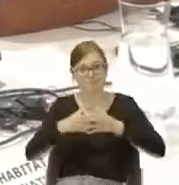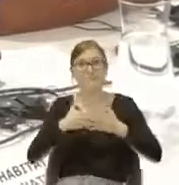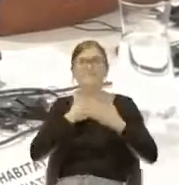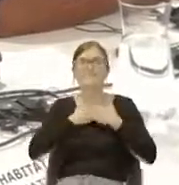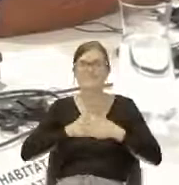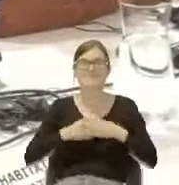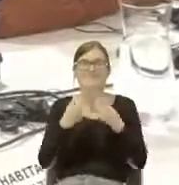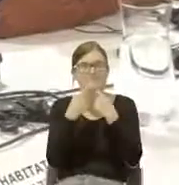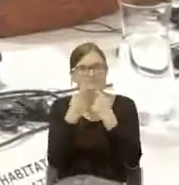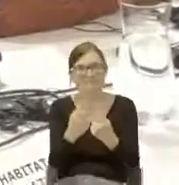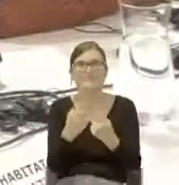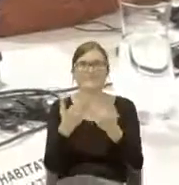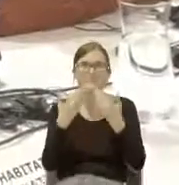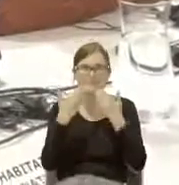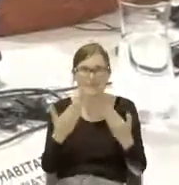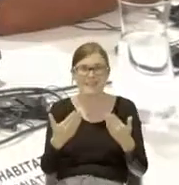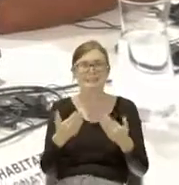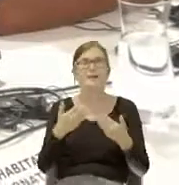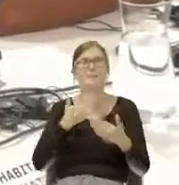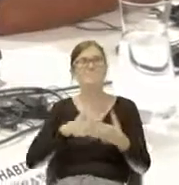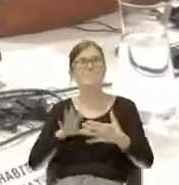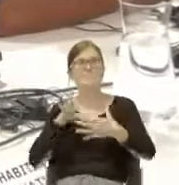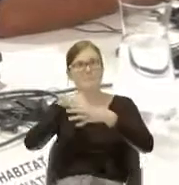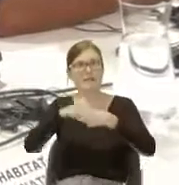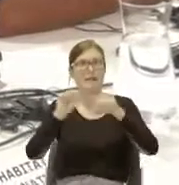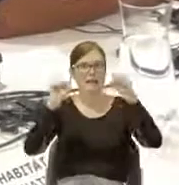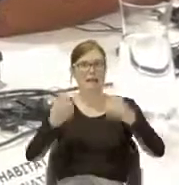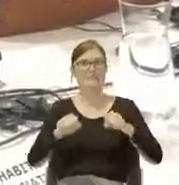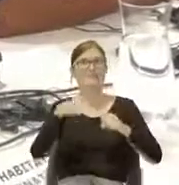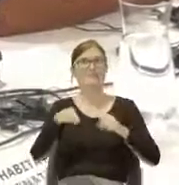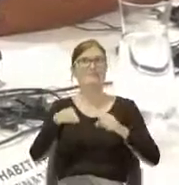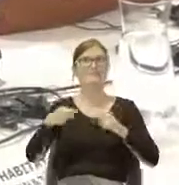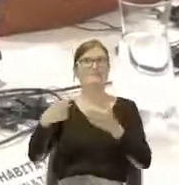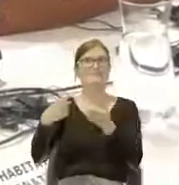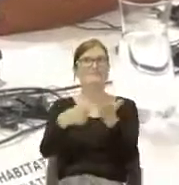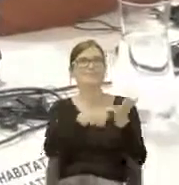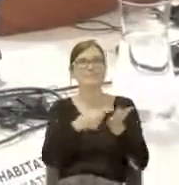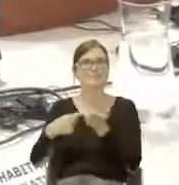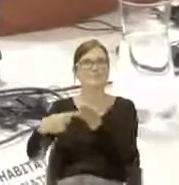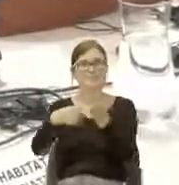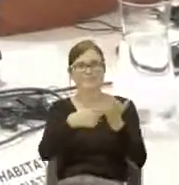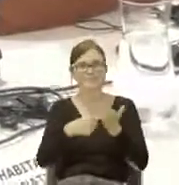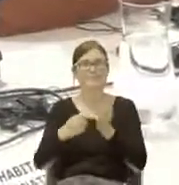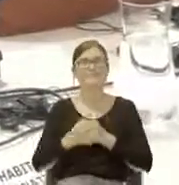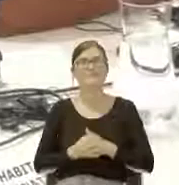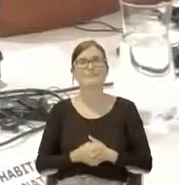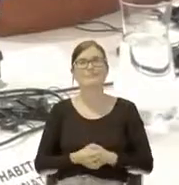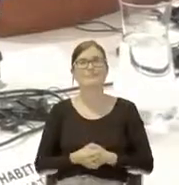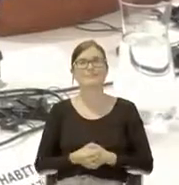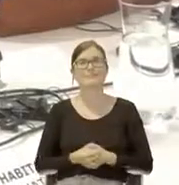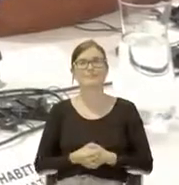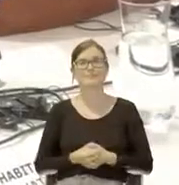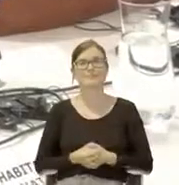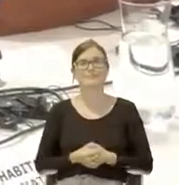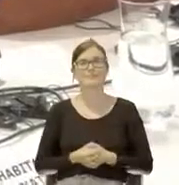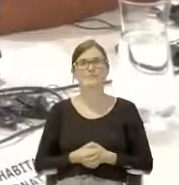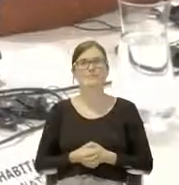Emilia. We know that this is becoming usual with UCLG, but it's not usual and it's crucial. I think that